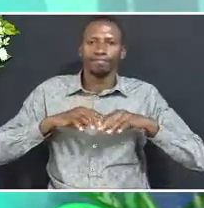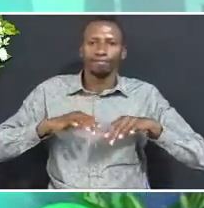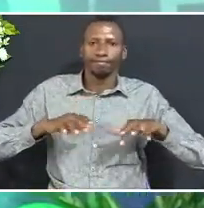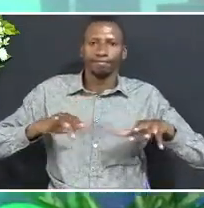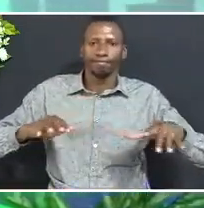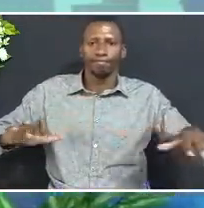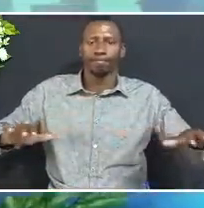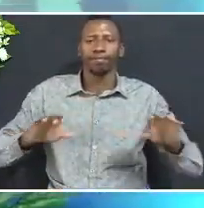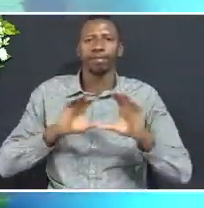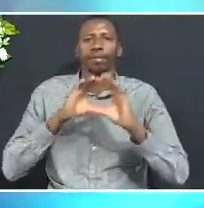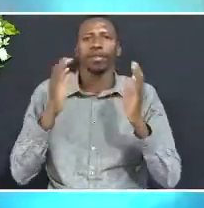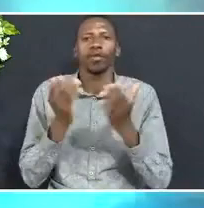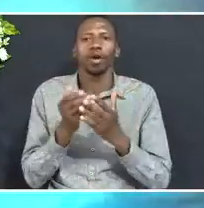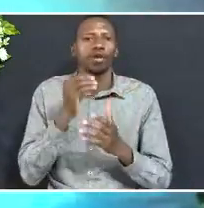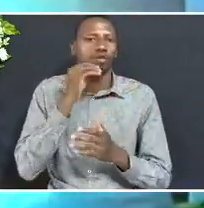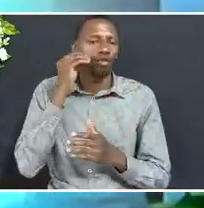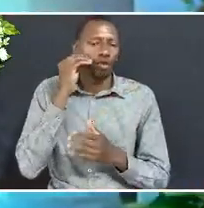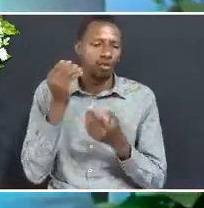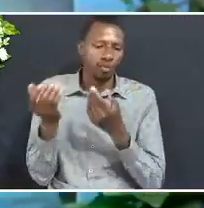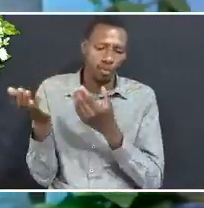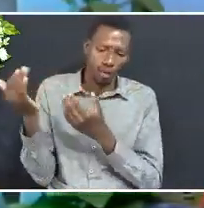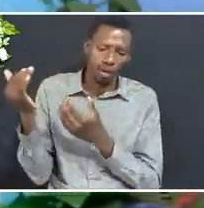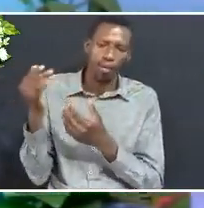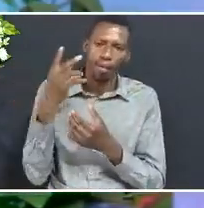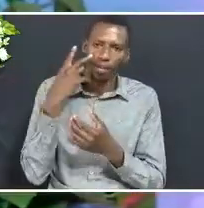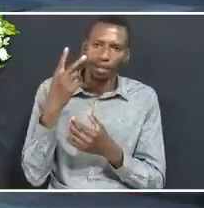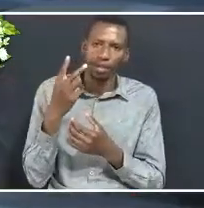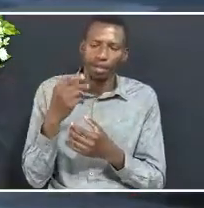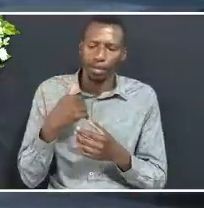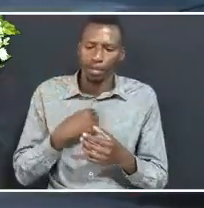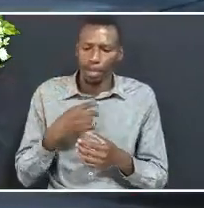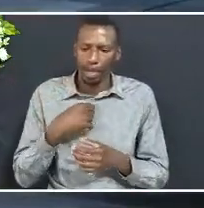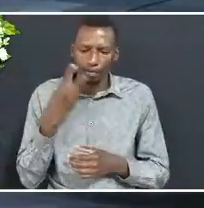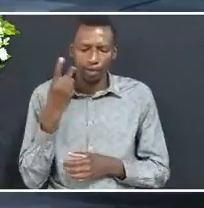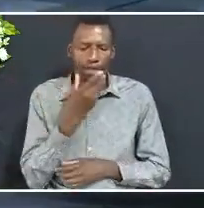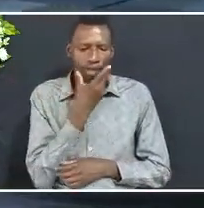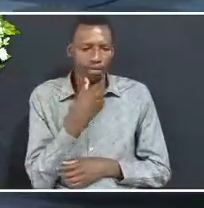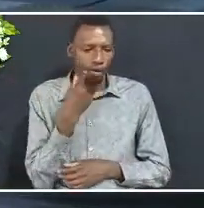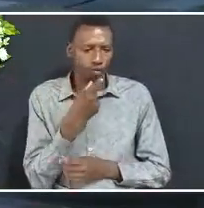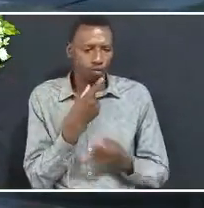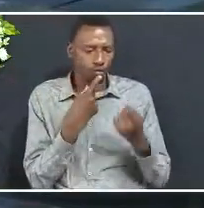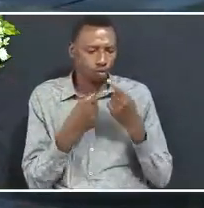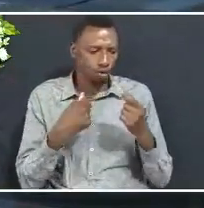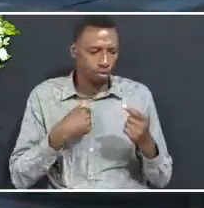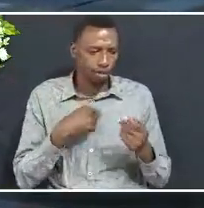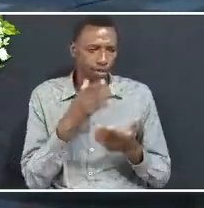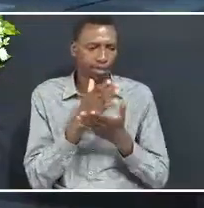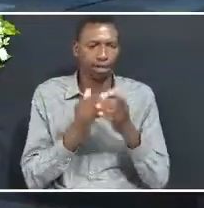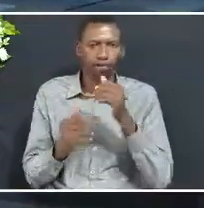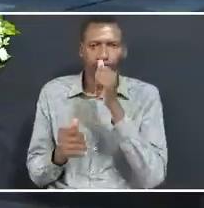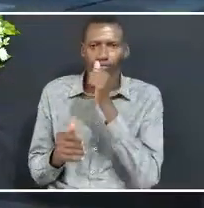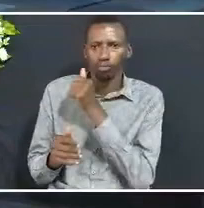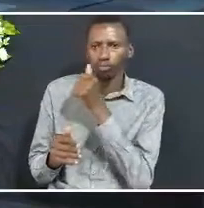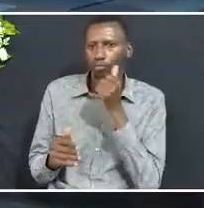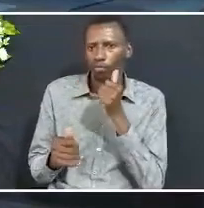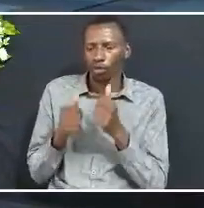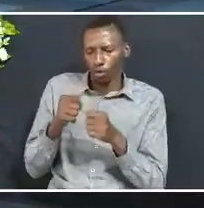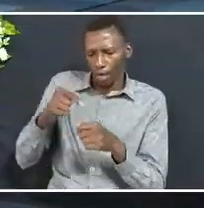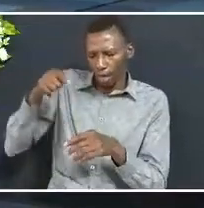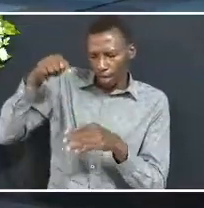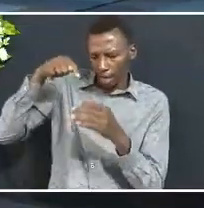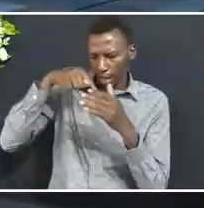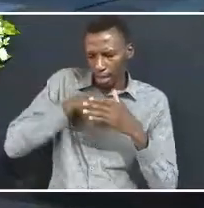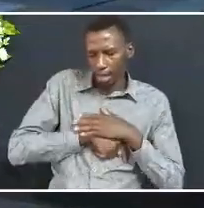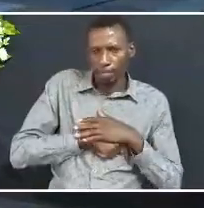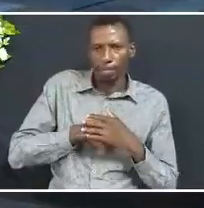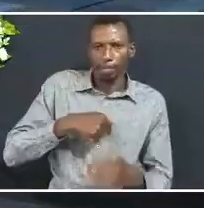that, come and see a particular man who told me some secrets that I hid within myself, that I